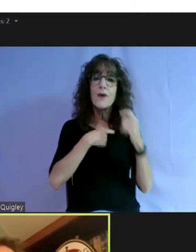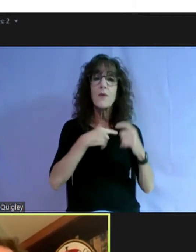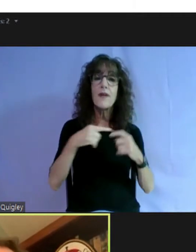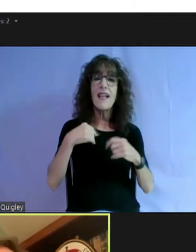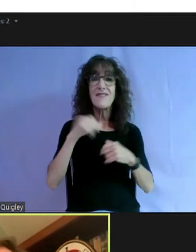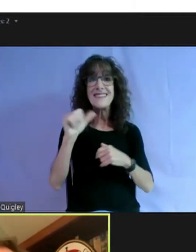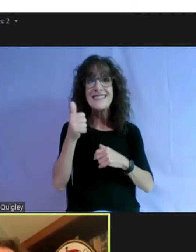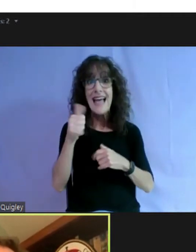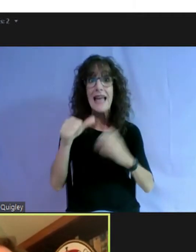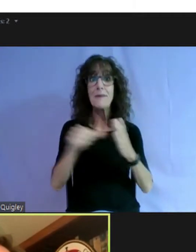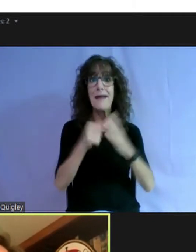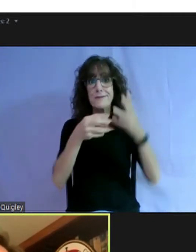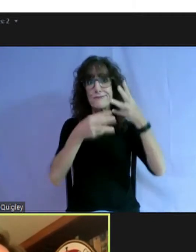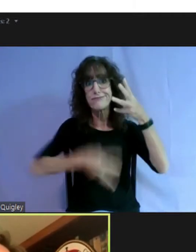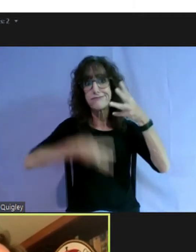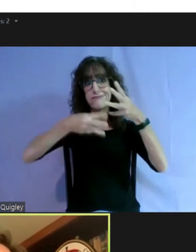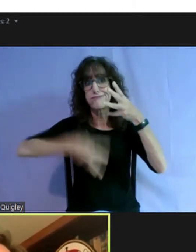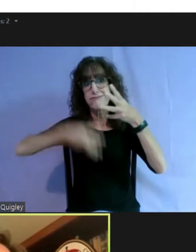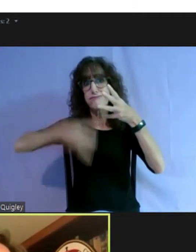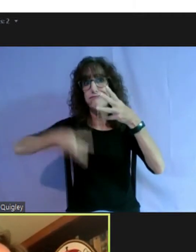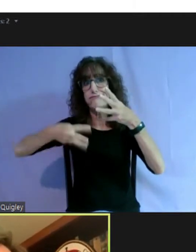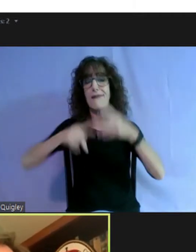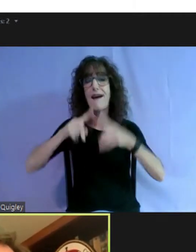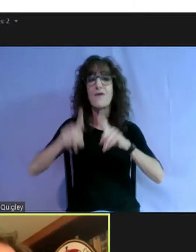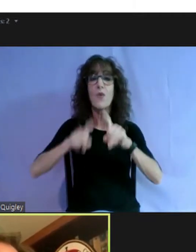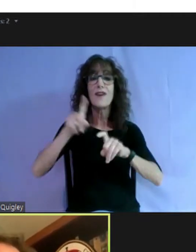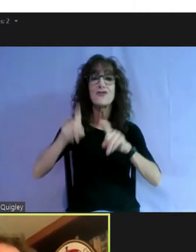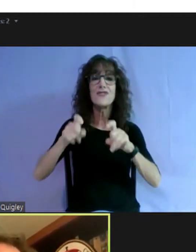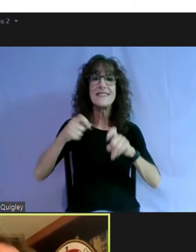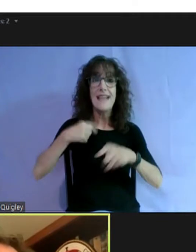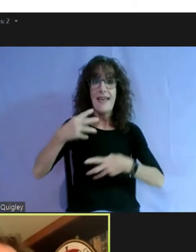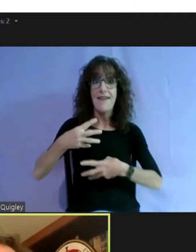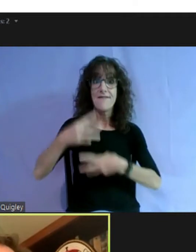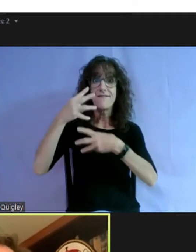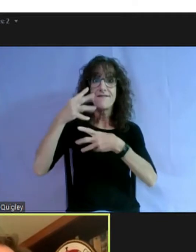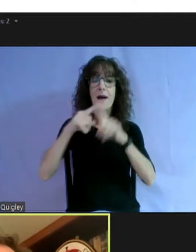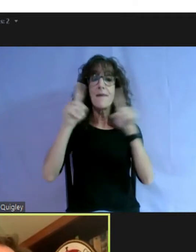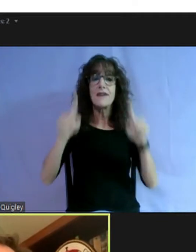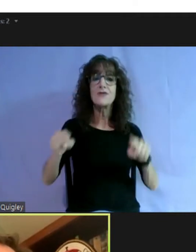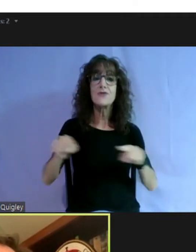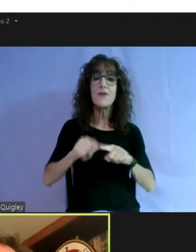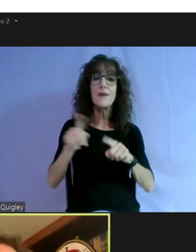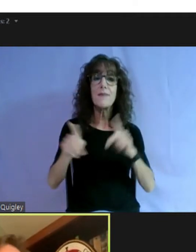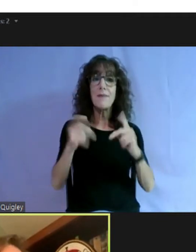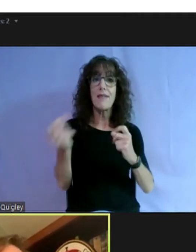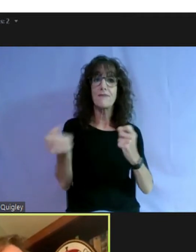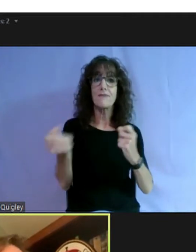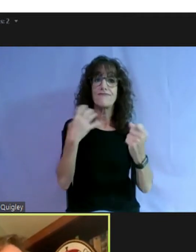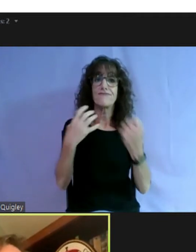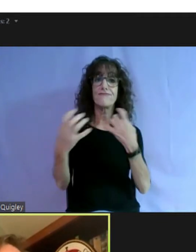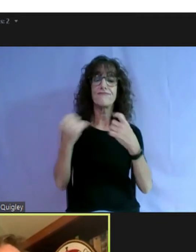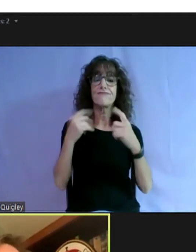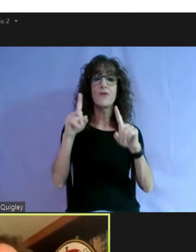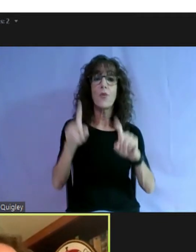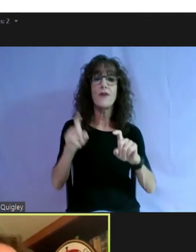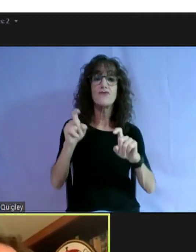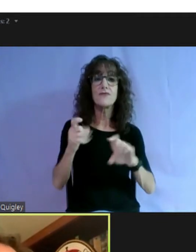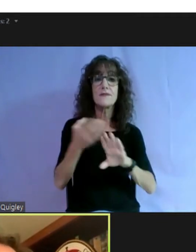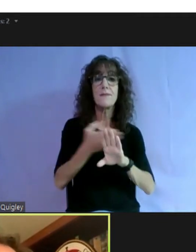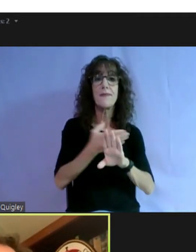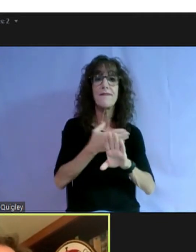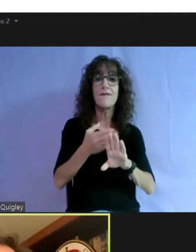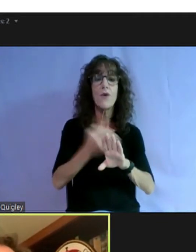pages of questions that we have here. I have on my screen that people have sent in advance. If you